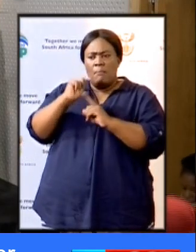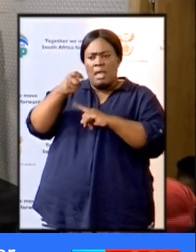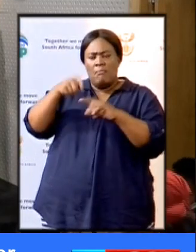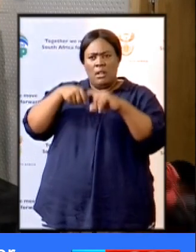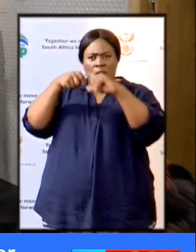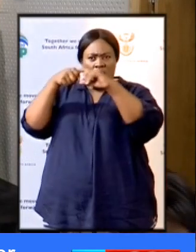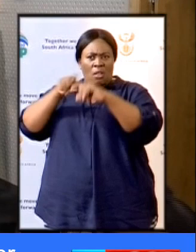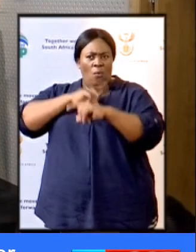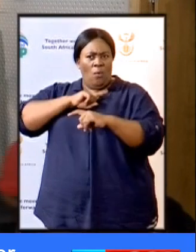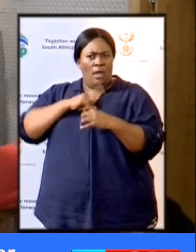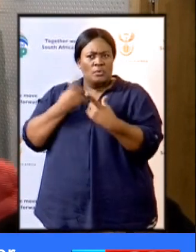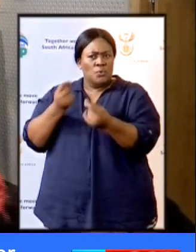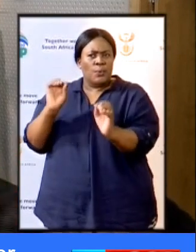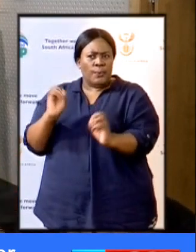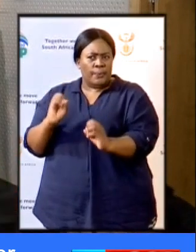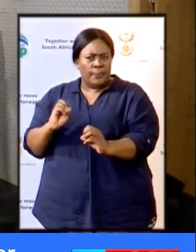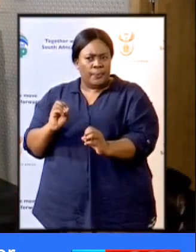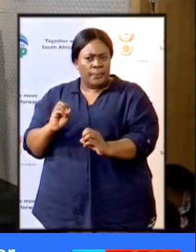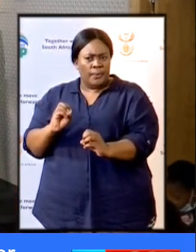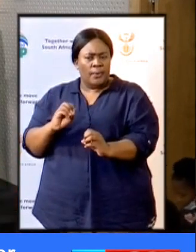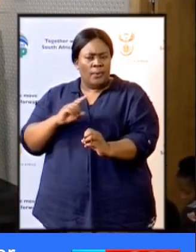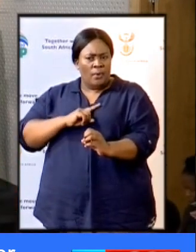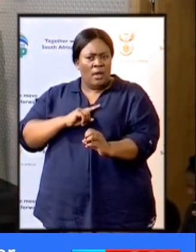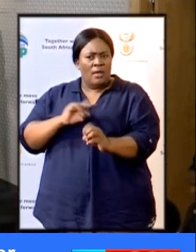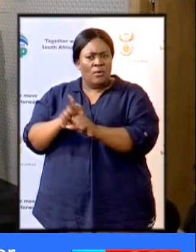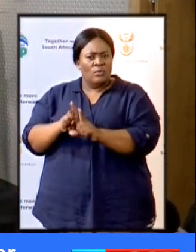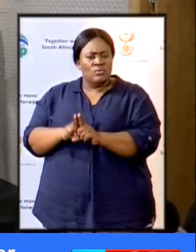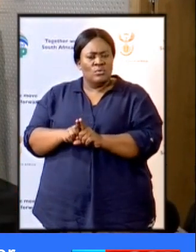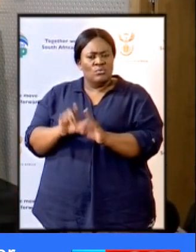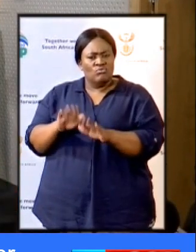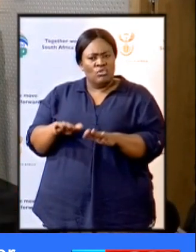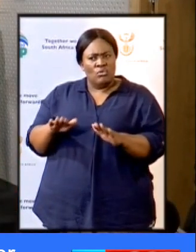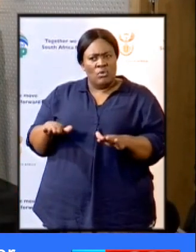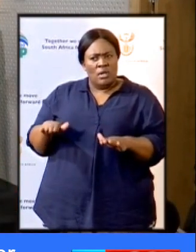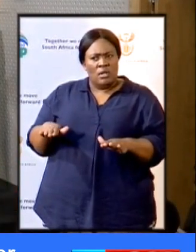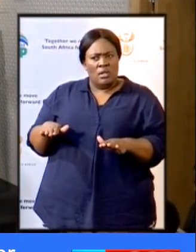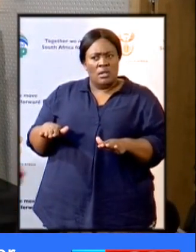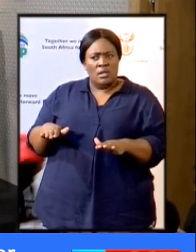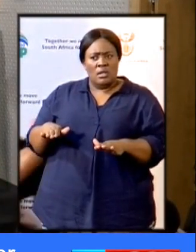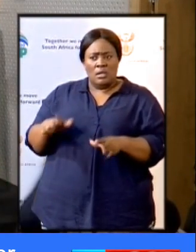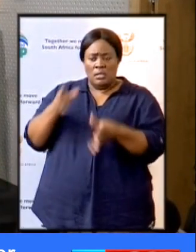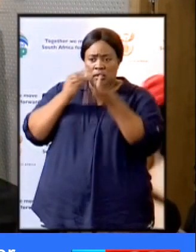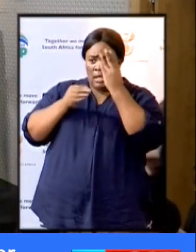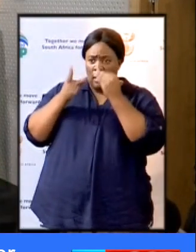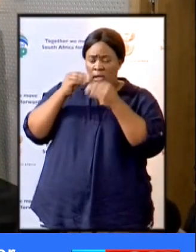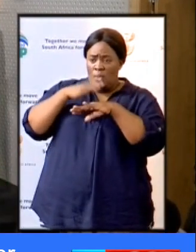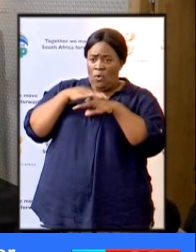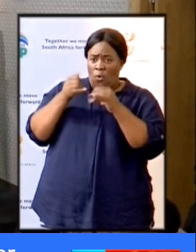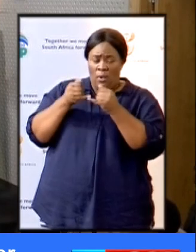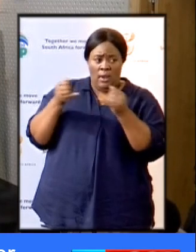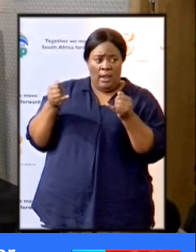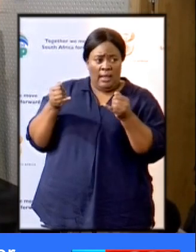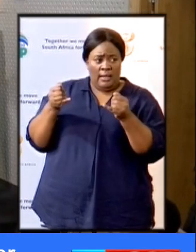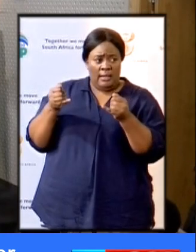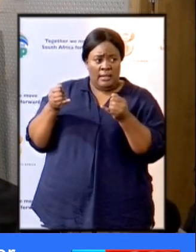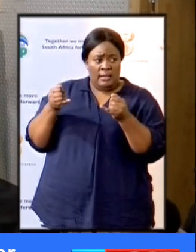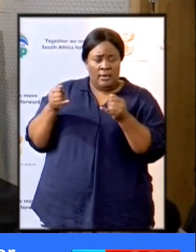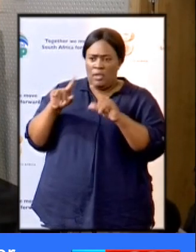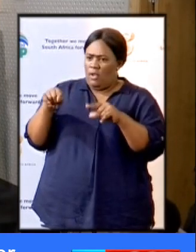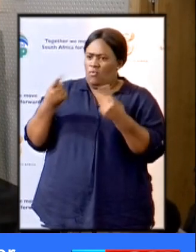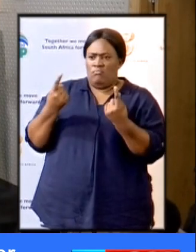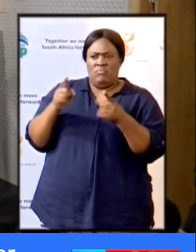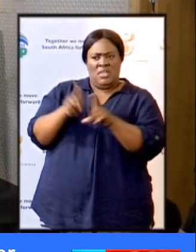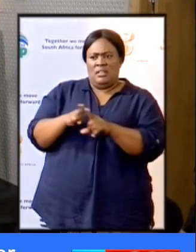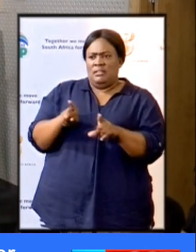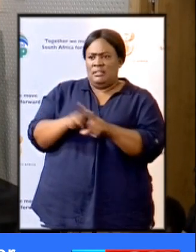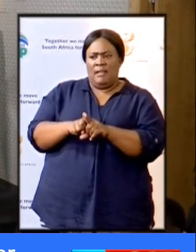in this particular regard? Because even if kids need study online, it can not be that if they train as they go to